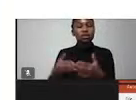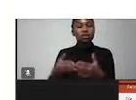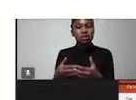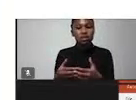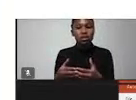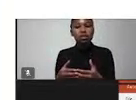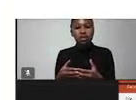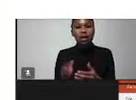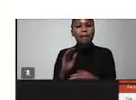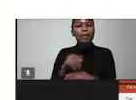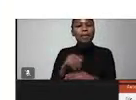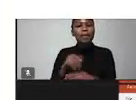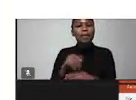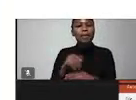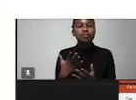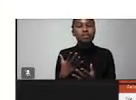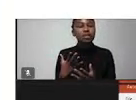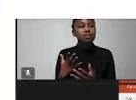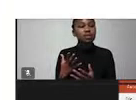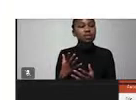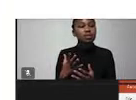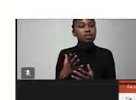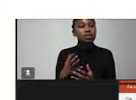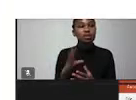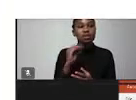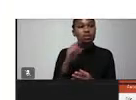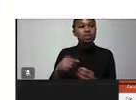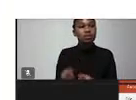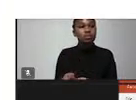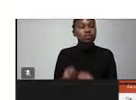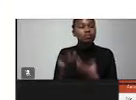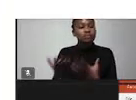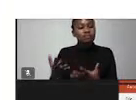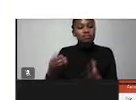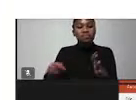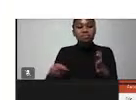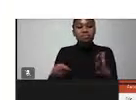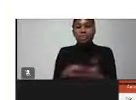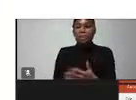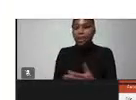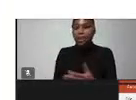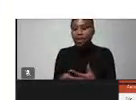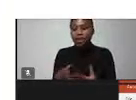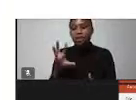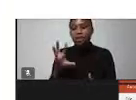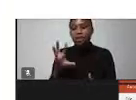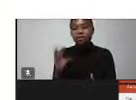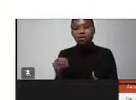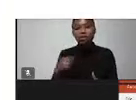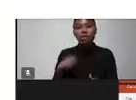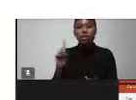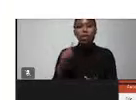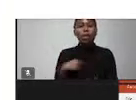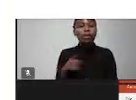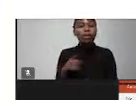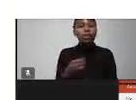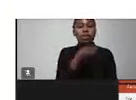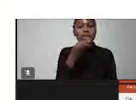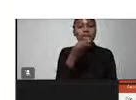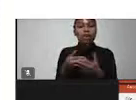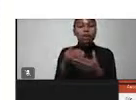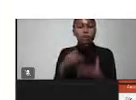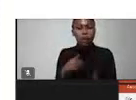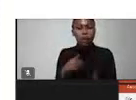So in terms of exports with regards to why is it a priority market? So As Rashid mentioned, it's a PFA